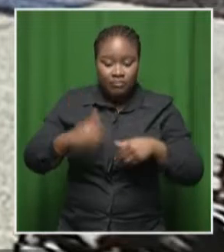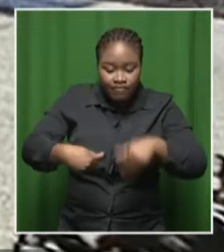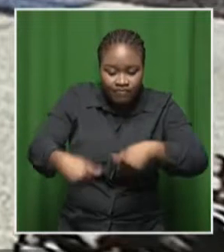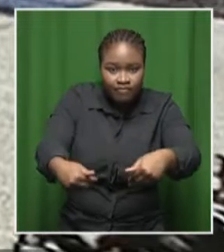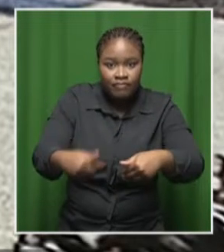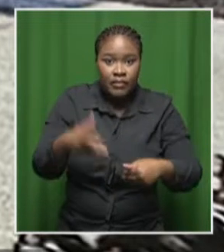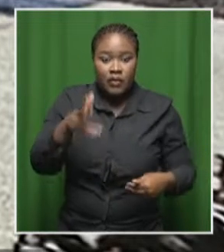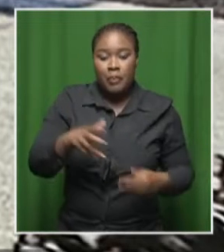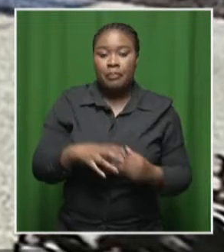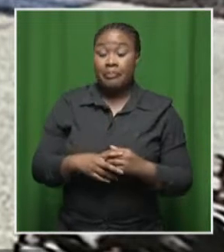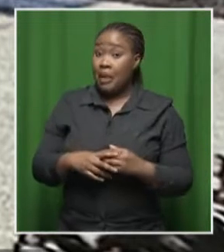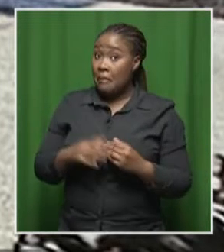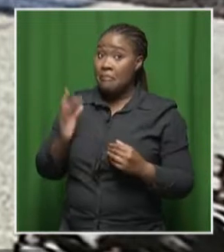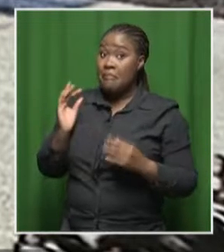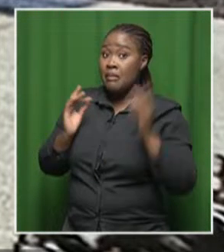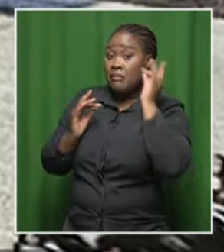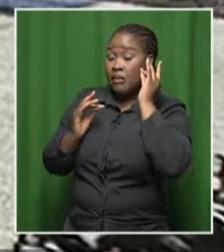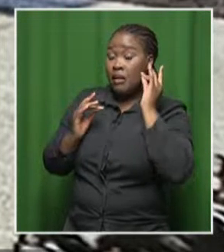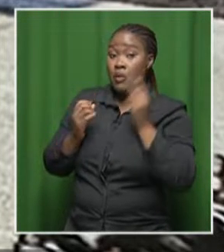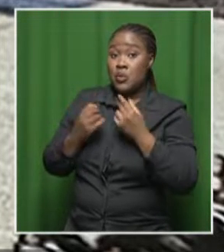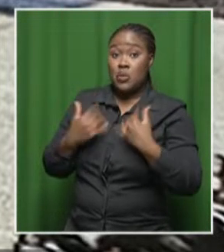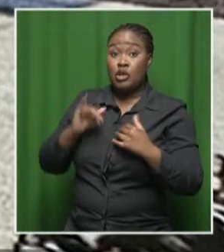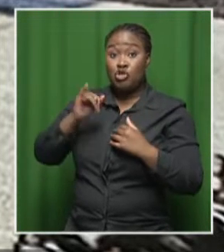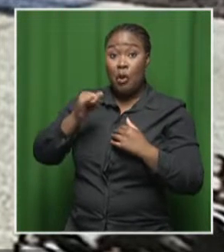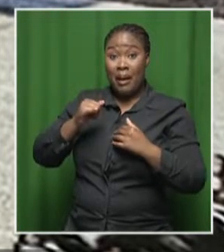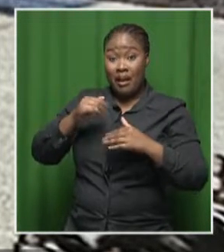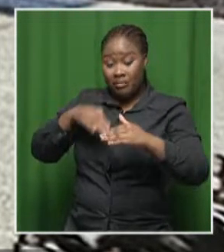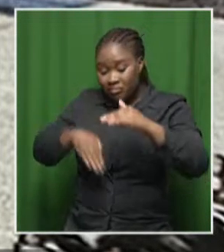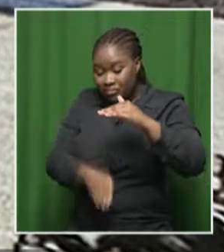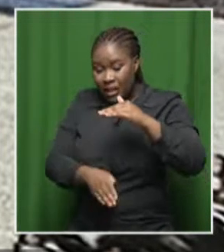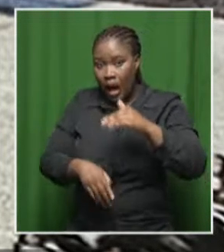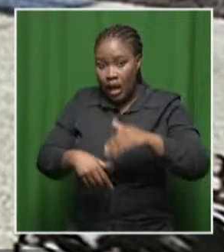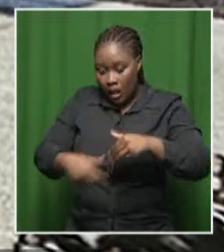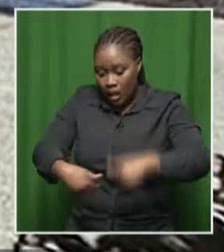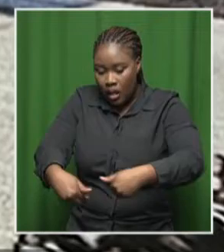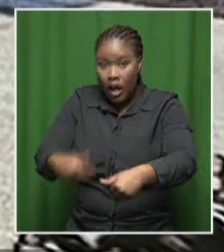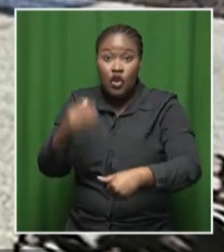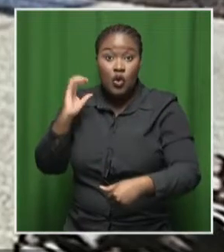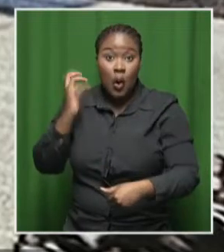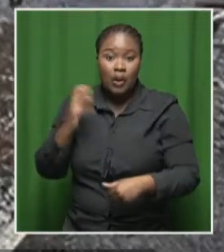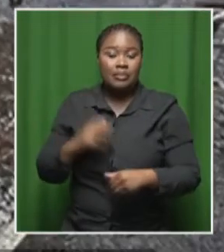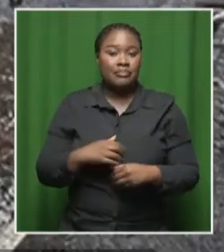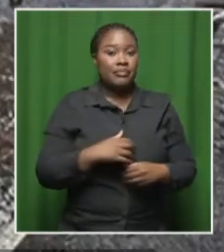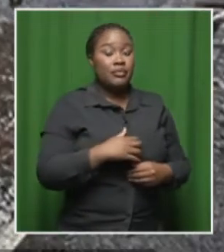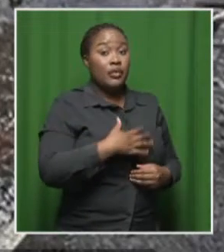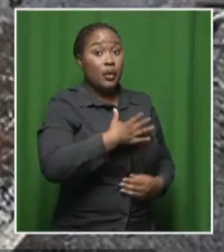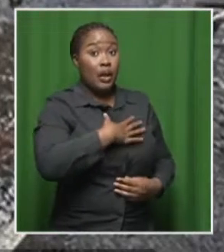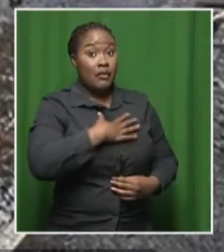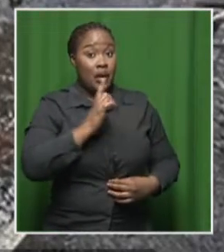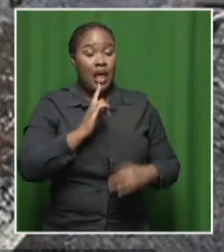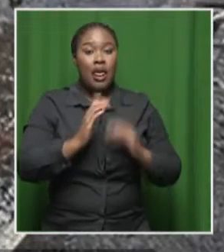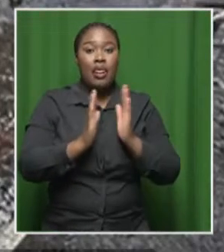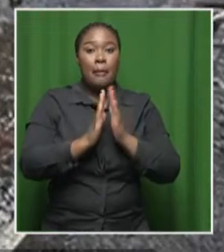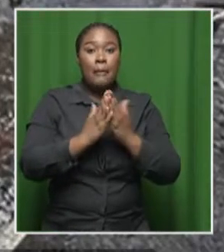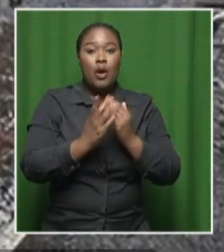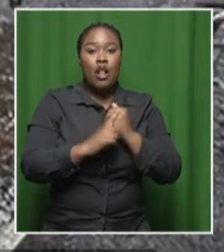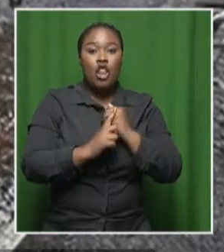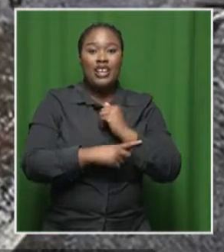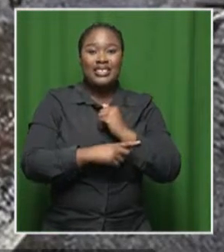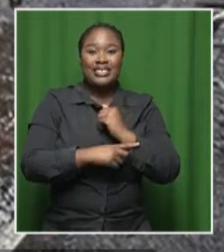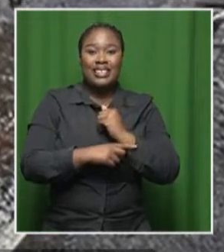there's vast gold deposits below Johannesburg. You know, what is lovely is the very last character who we have in our story